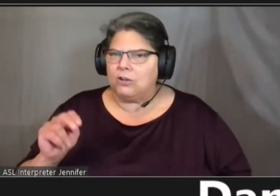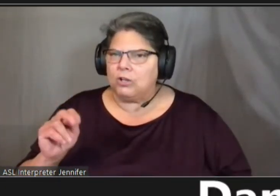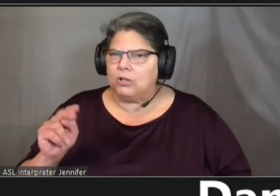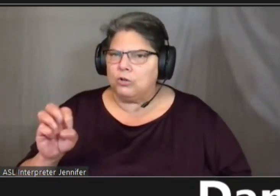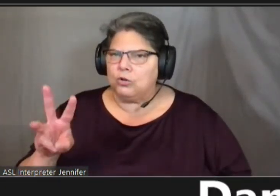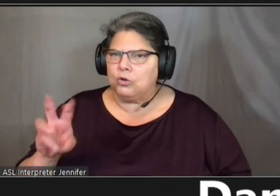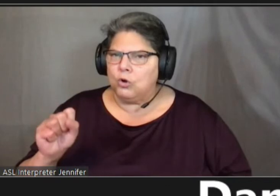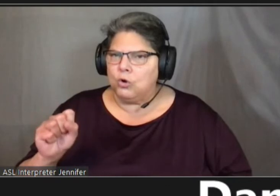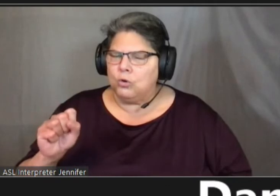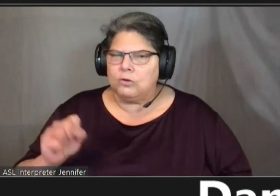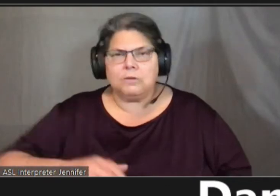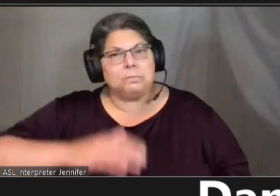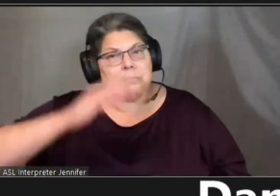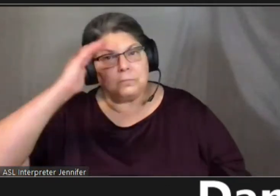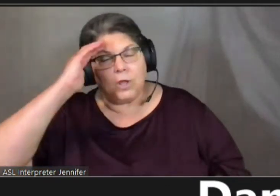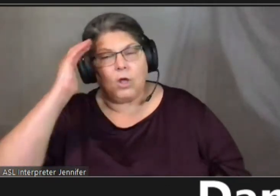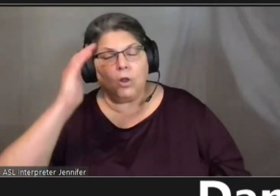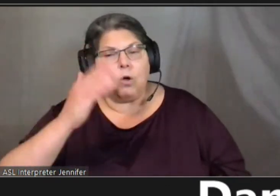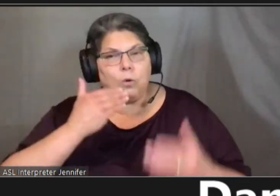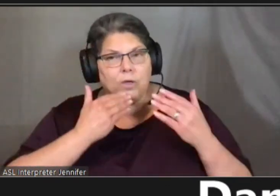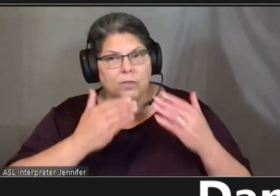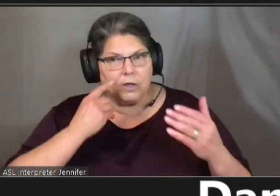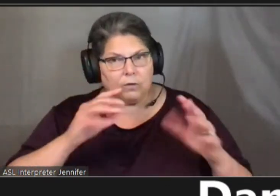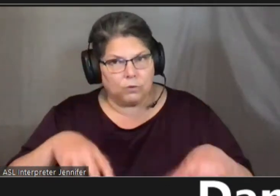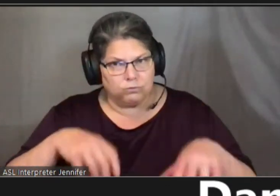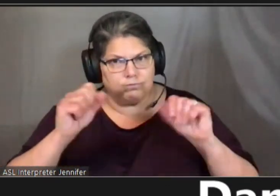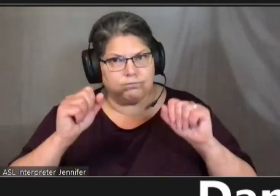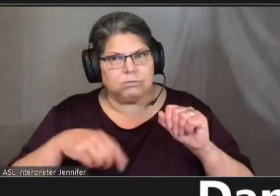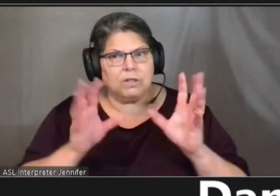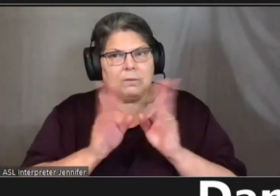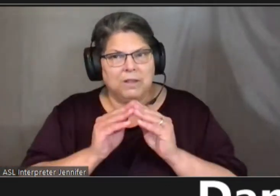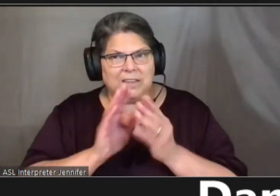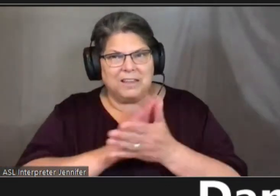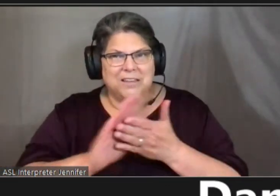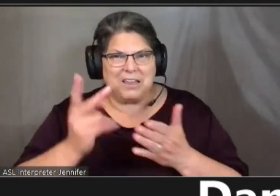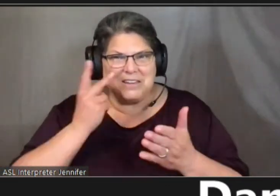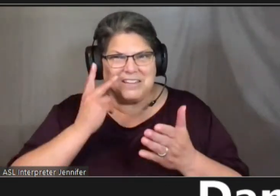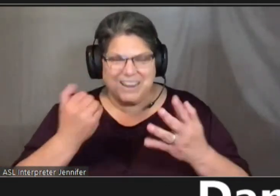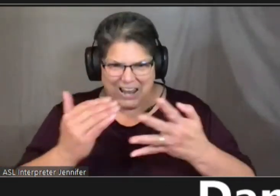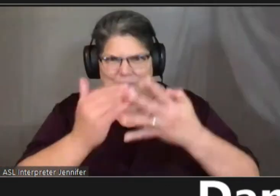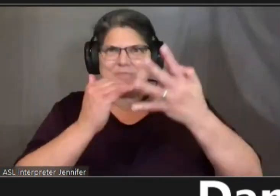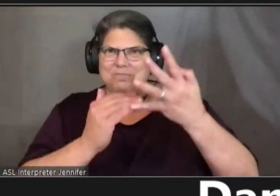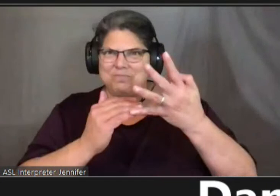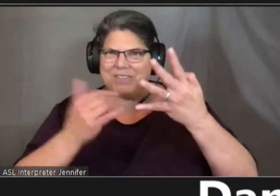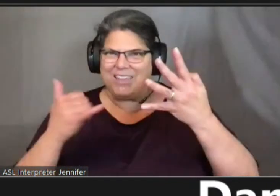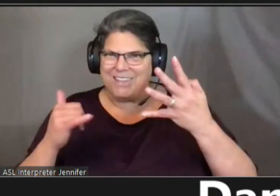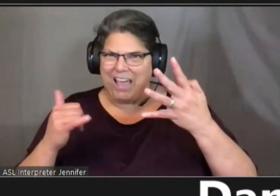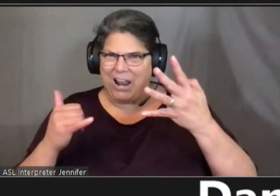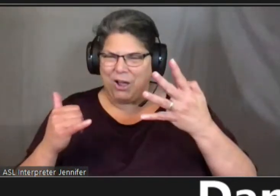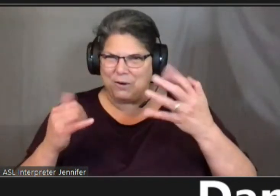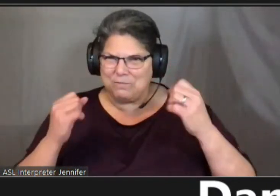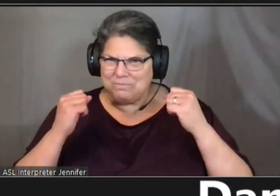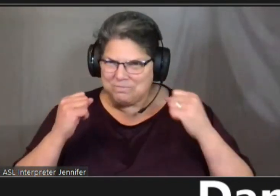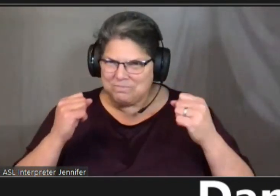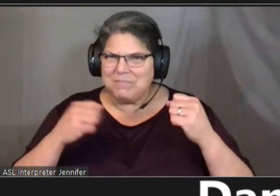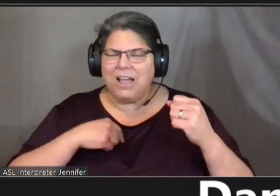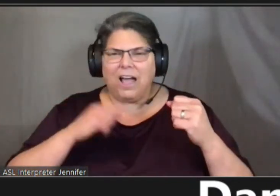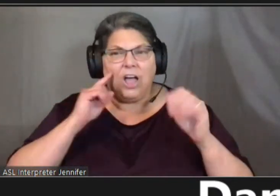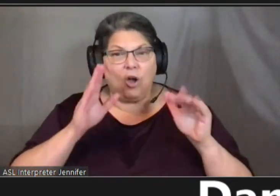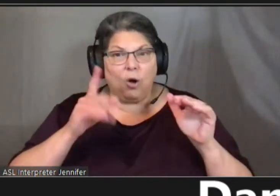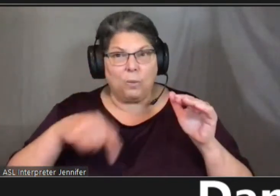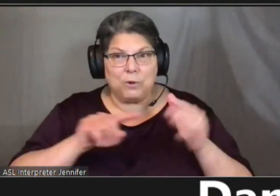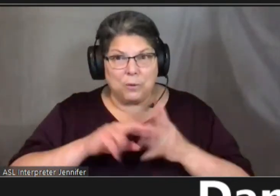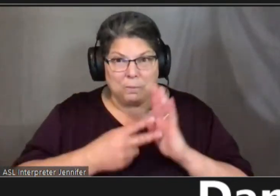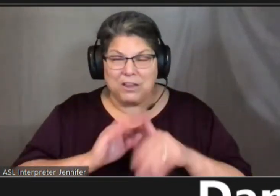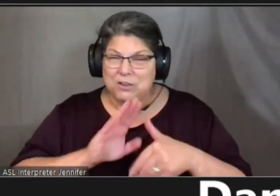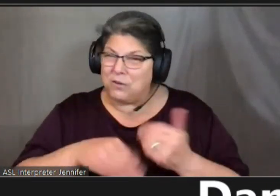Hello. Thank you for having this meeting. It's nice to see that we're in the yellow tier. I hope that means that, that you guys have all done a